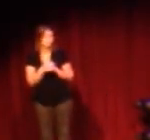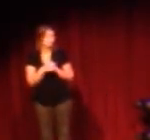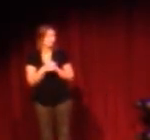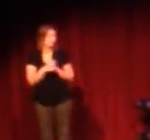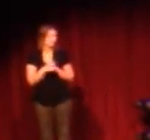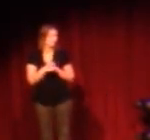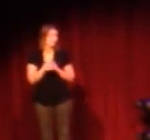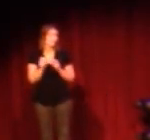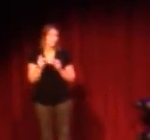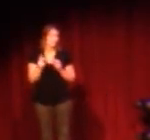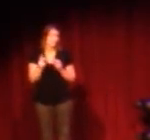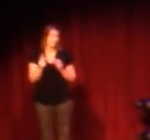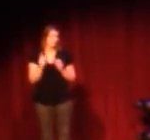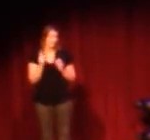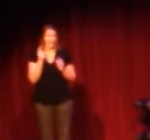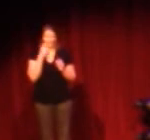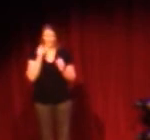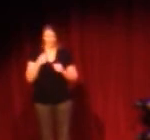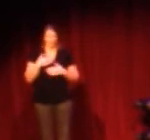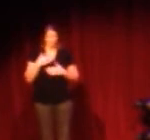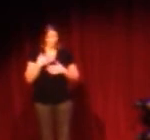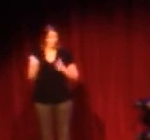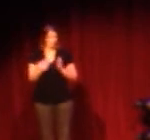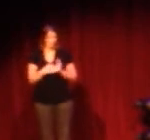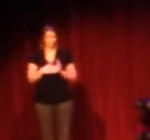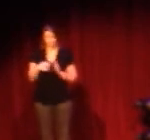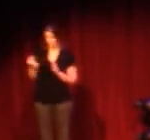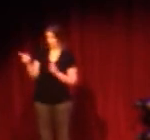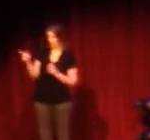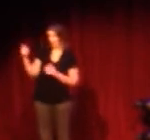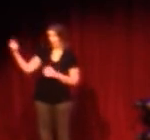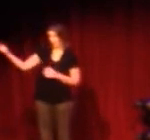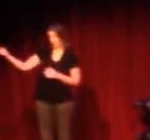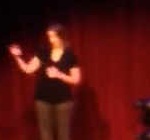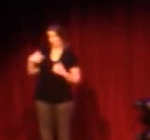Okay. Shall we? You can breathe again. That's one of us.